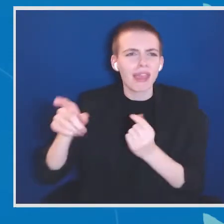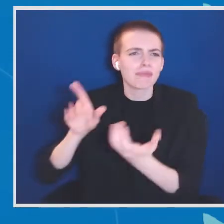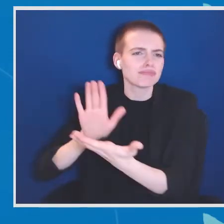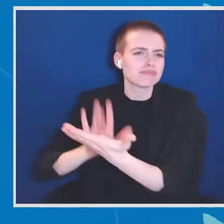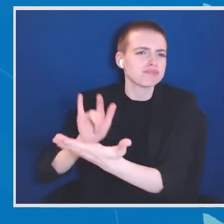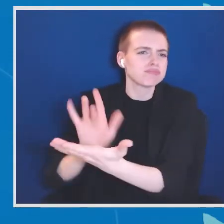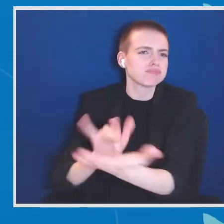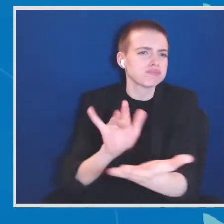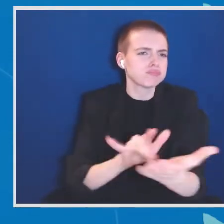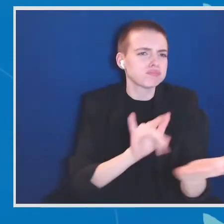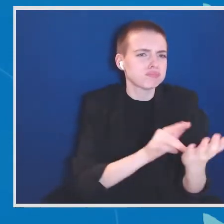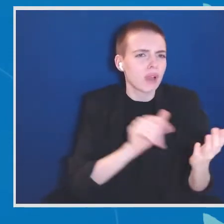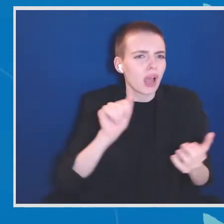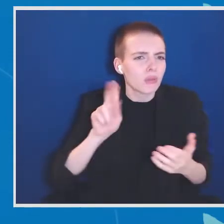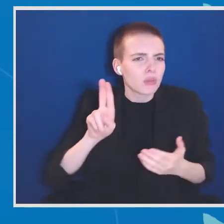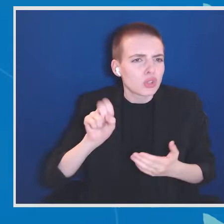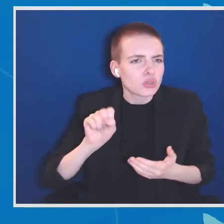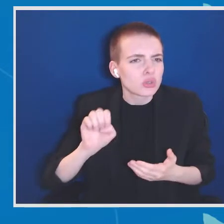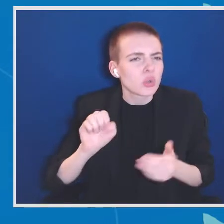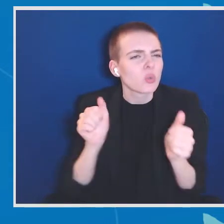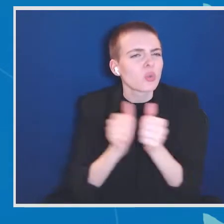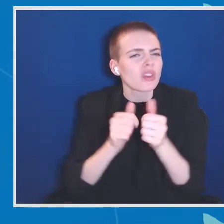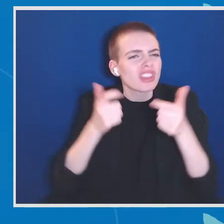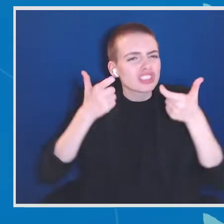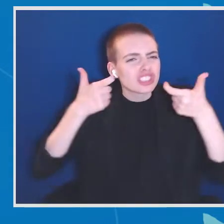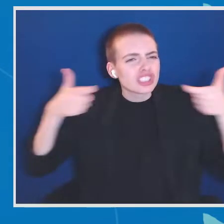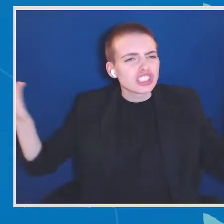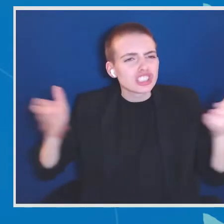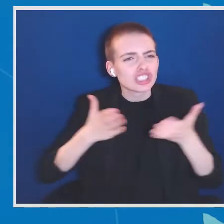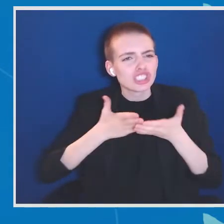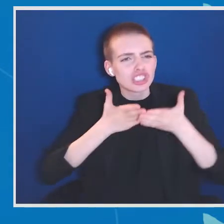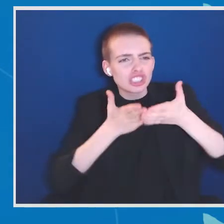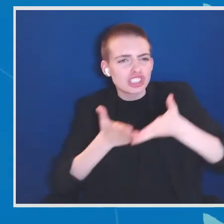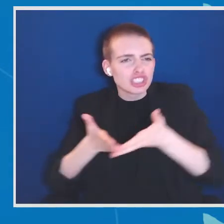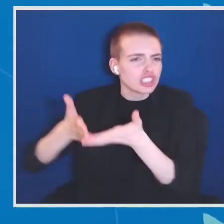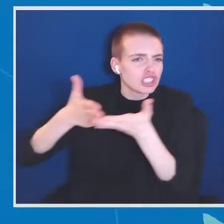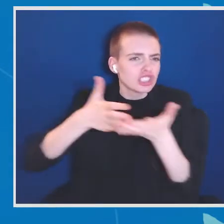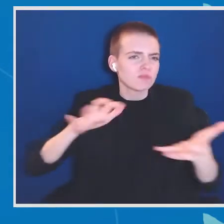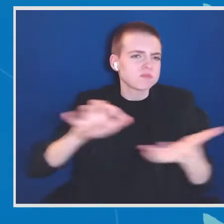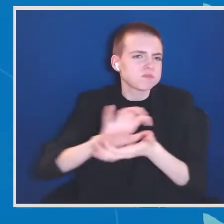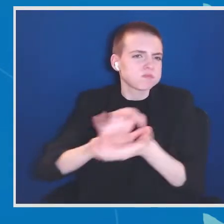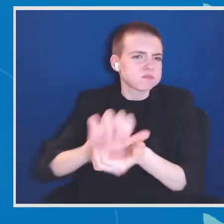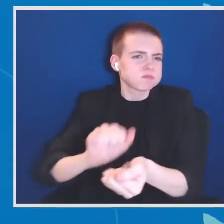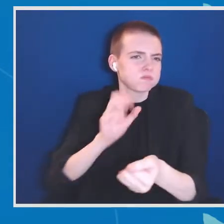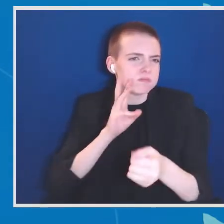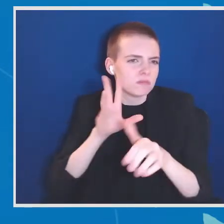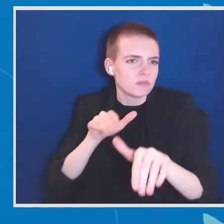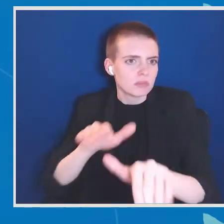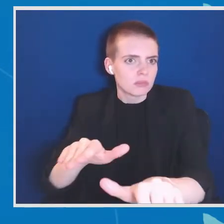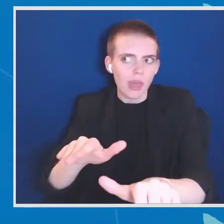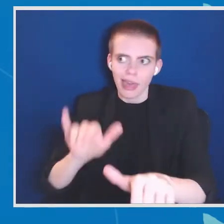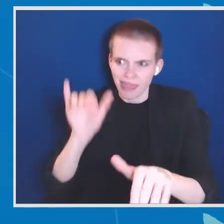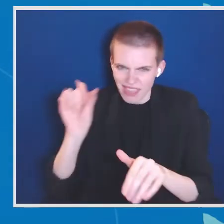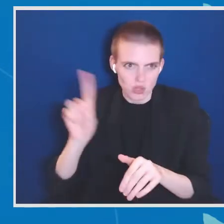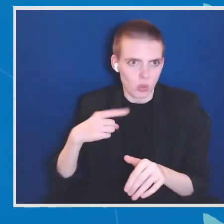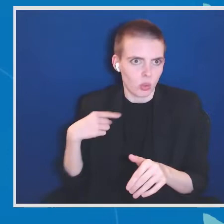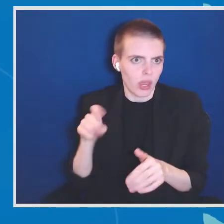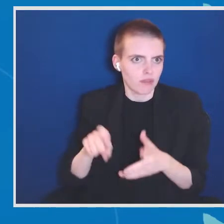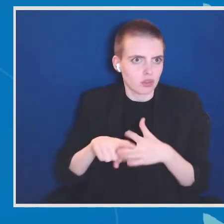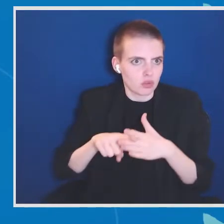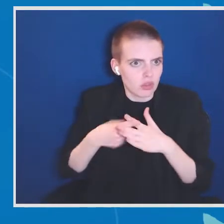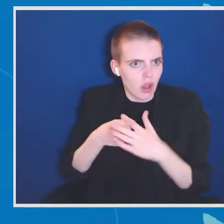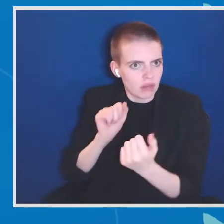big ships that just go and destroy the oceans. That's where I think we need to be starting. We need to be working toward